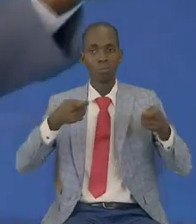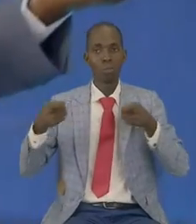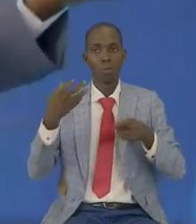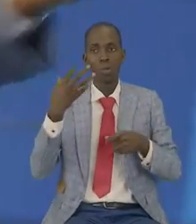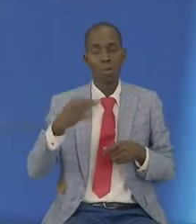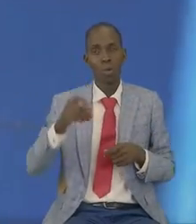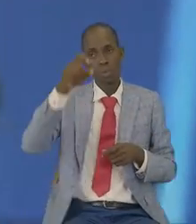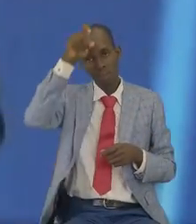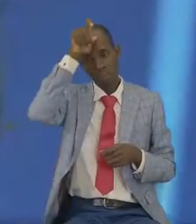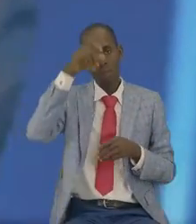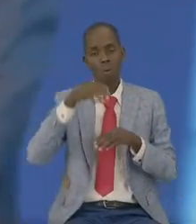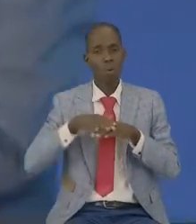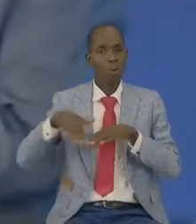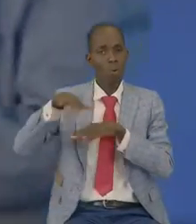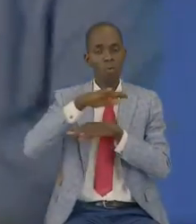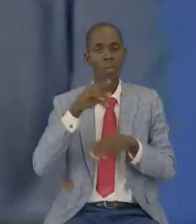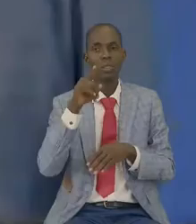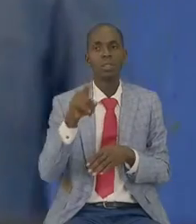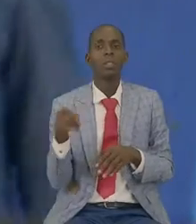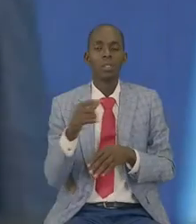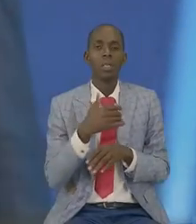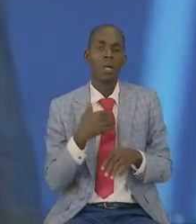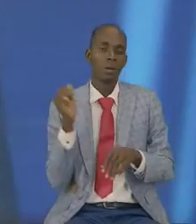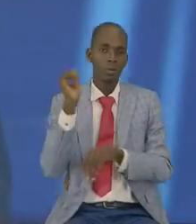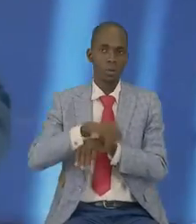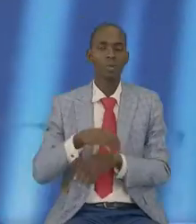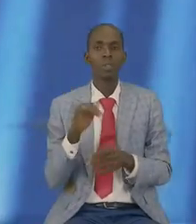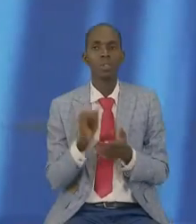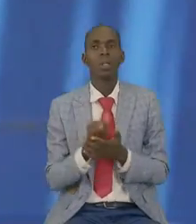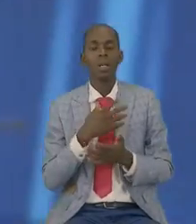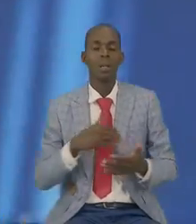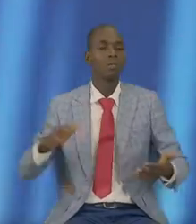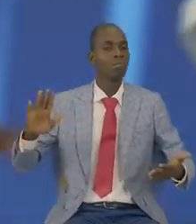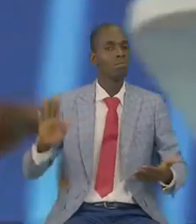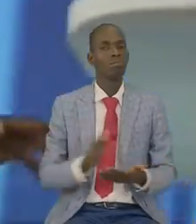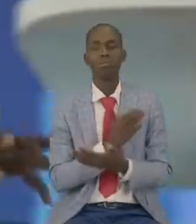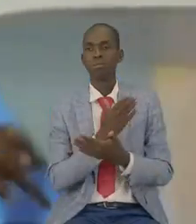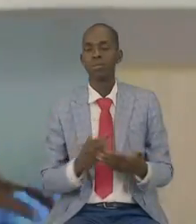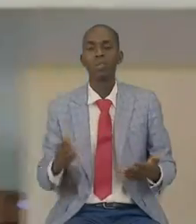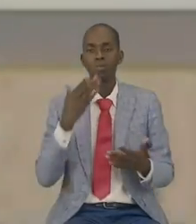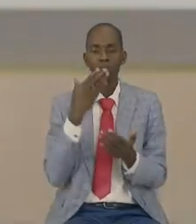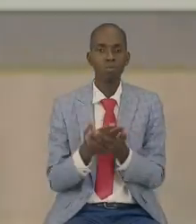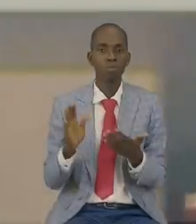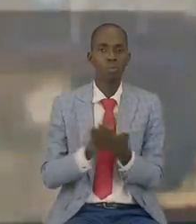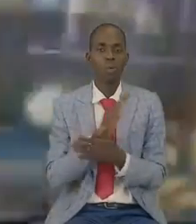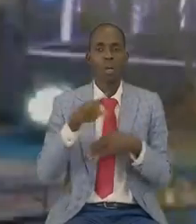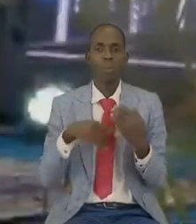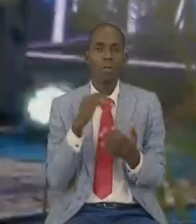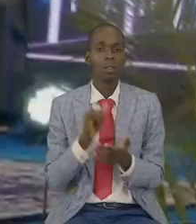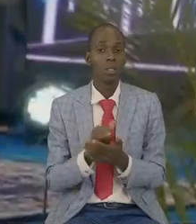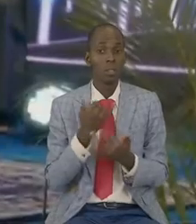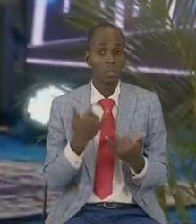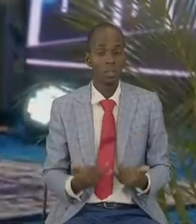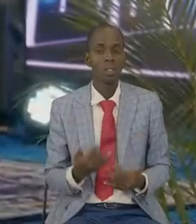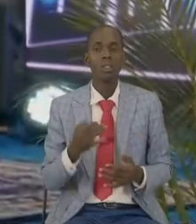Egypt over them. They had conquered that, and they sang about that. Now, it's an